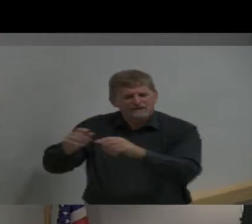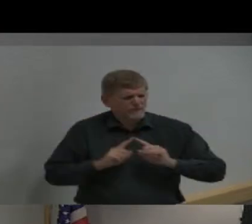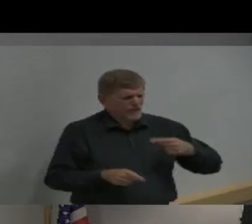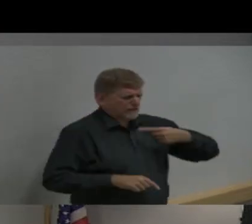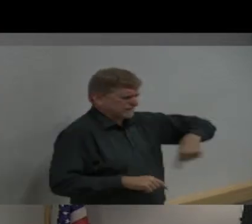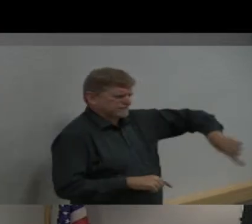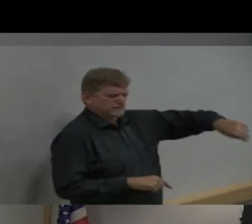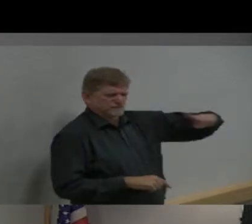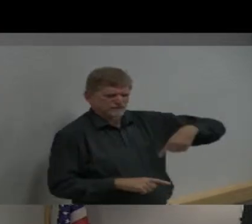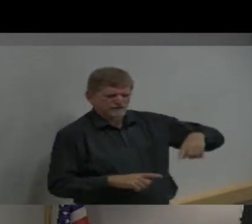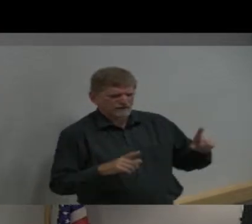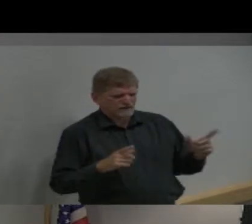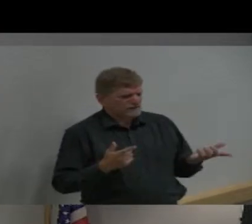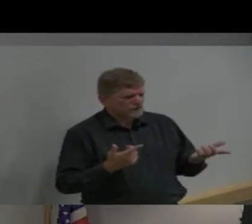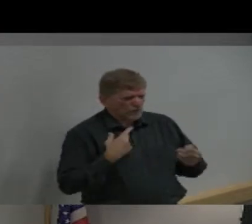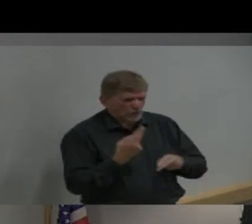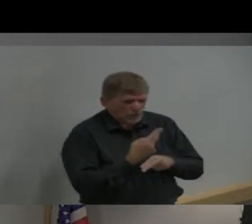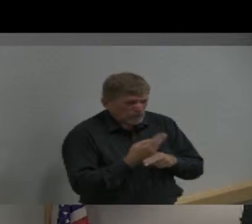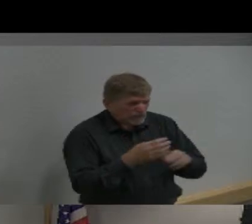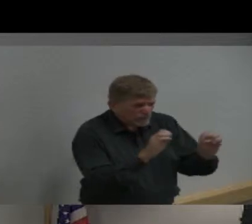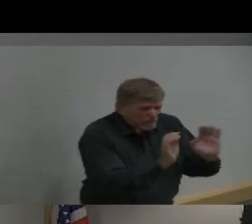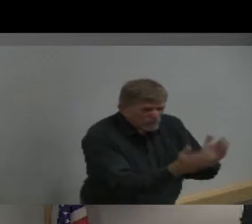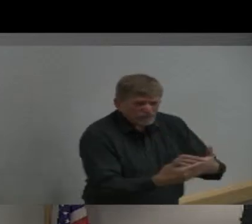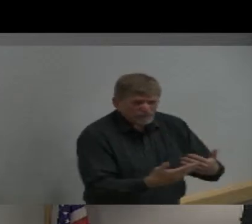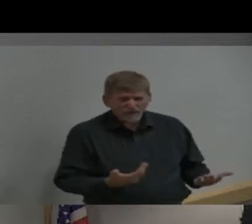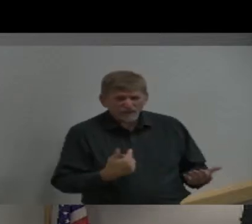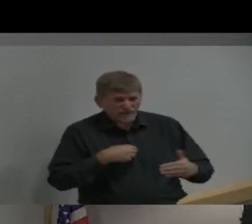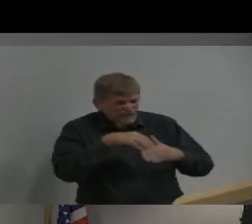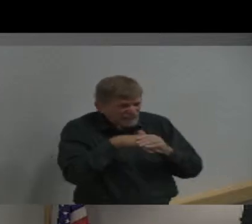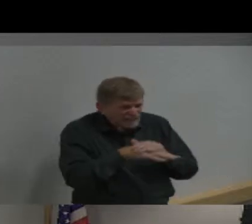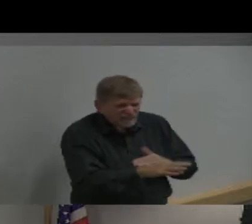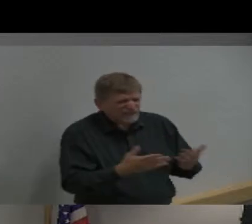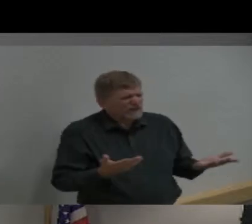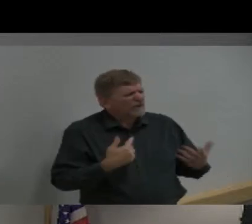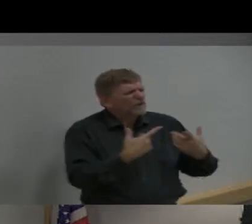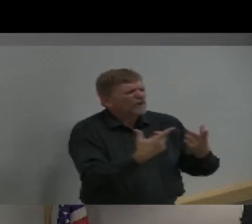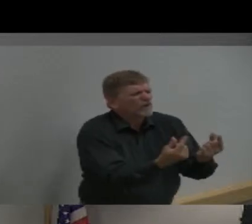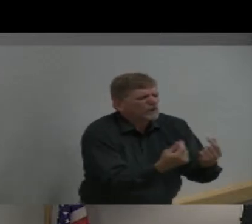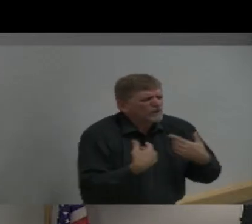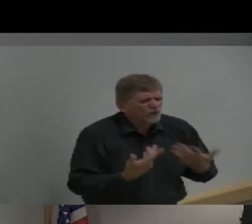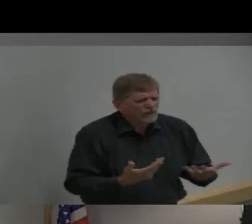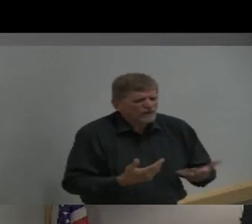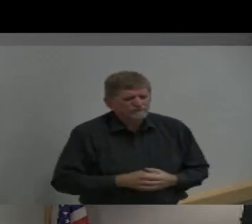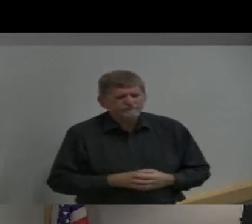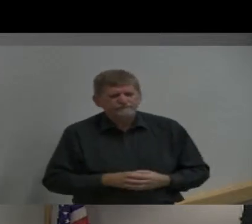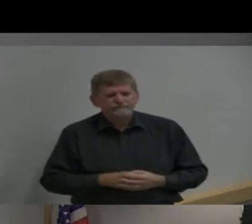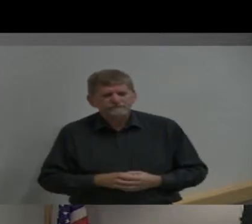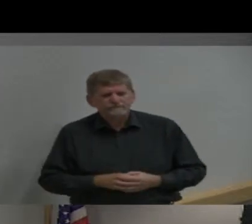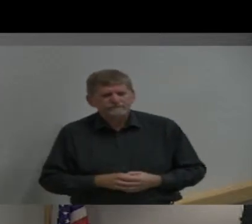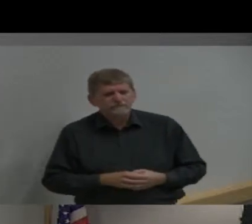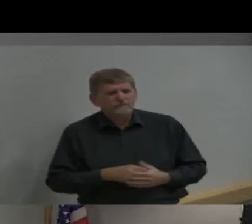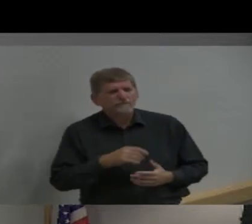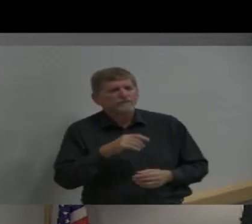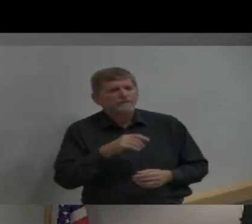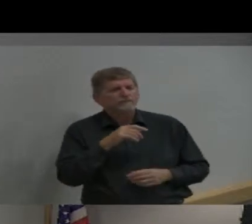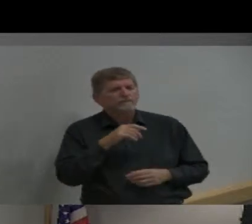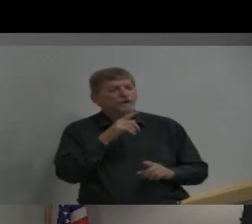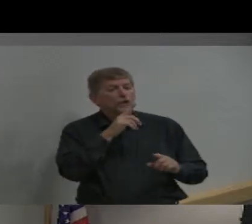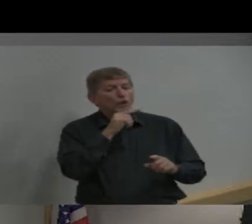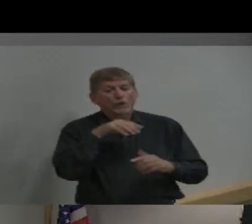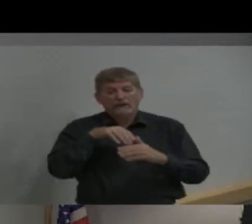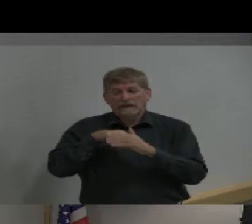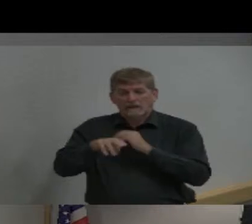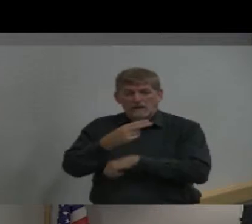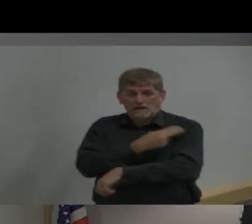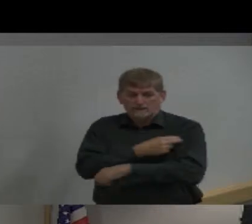they end up being admitted to the hospital? So the people that are getting admitted to the hospital require hospitalization. And I would strongly